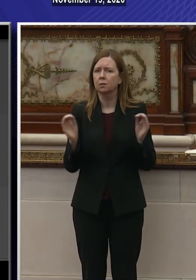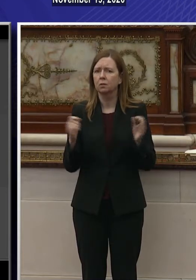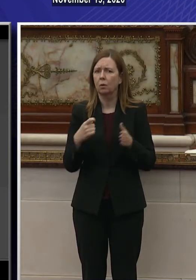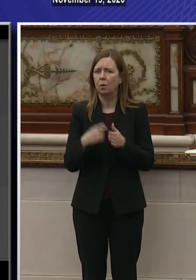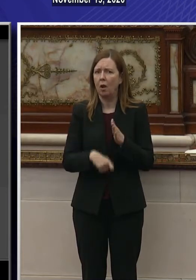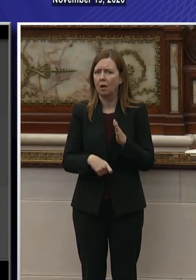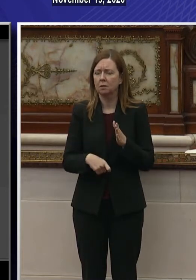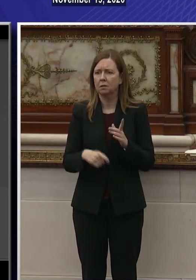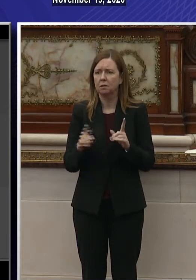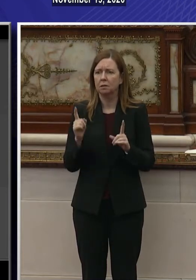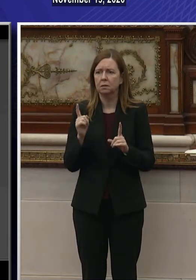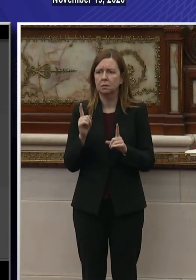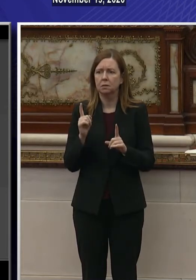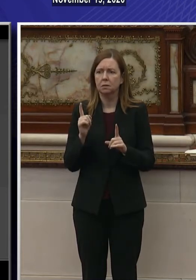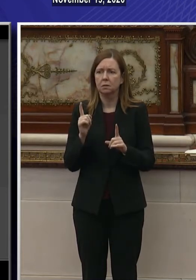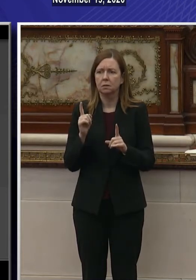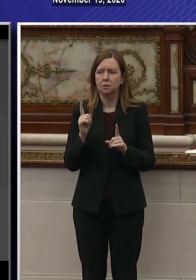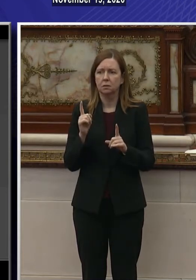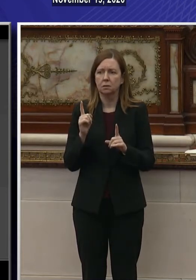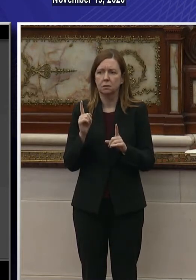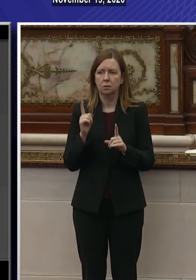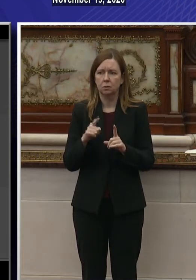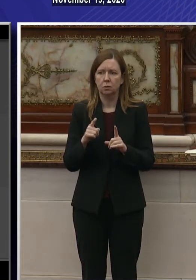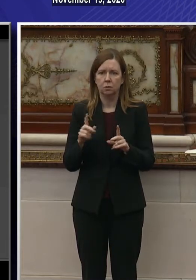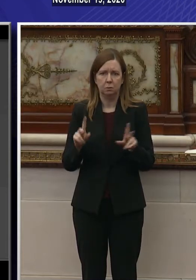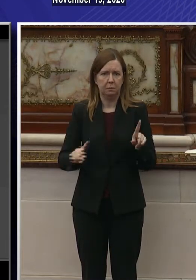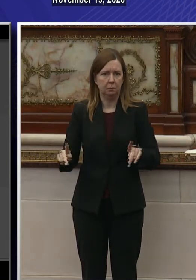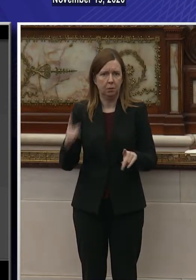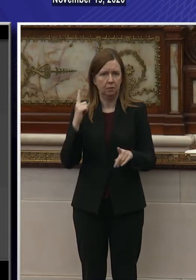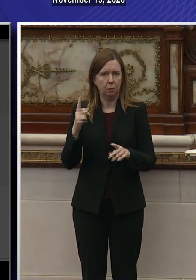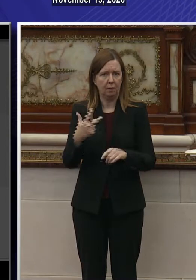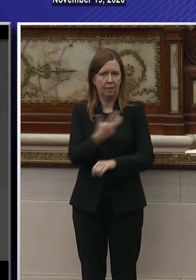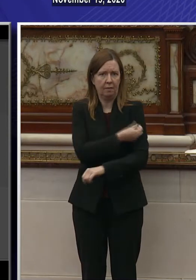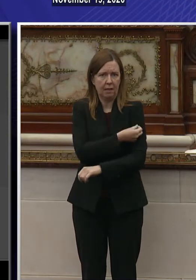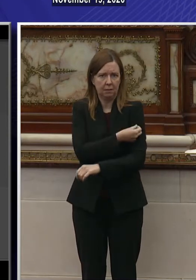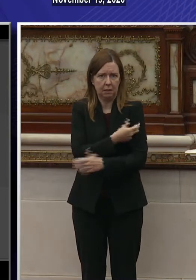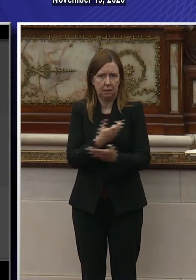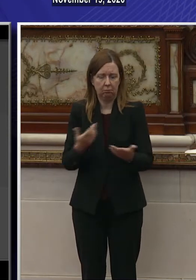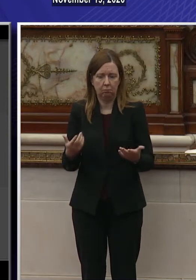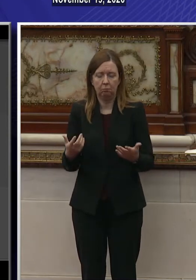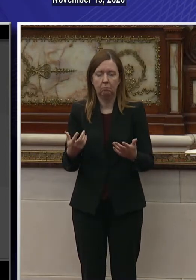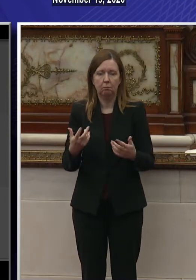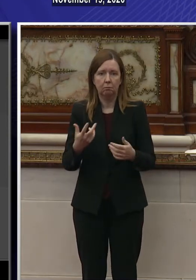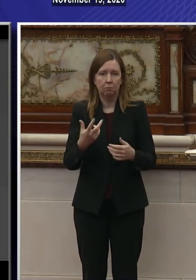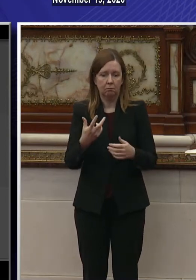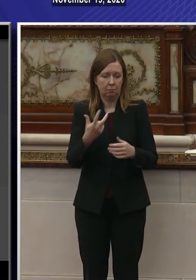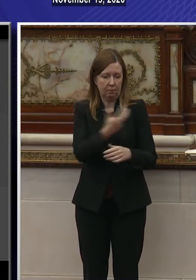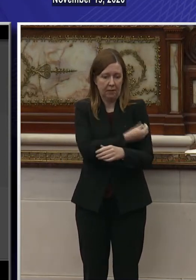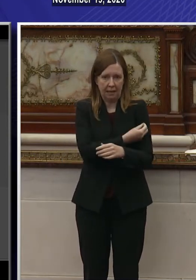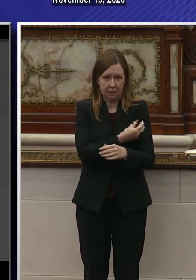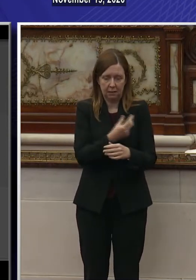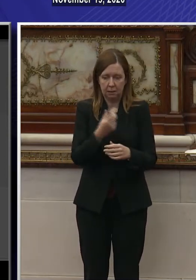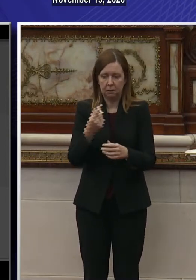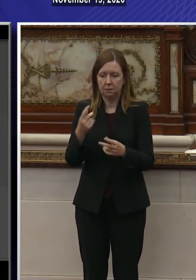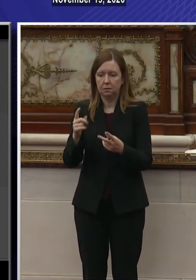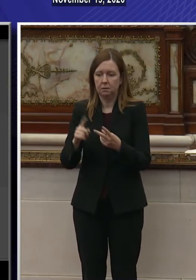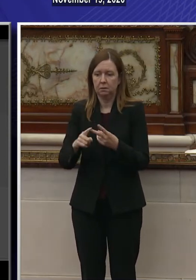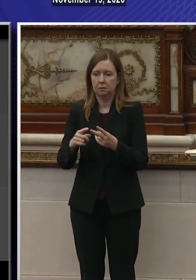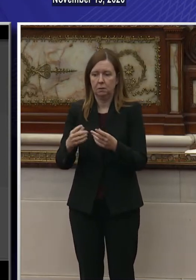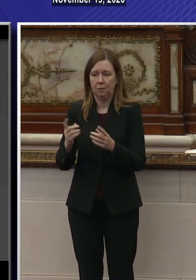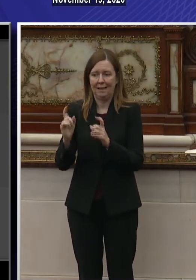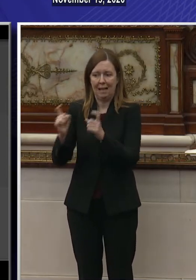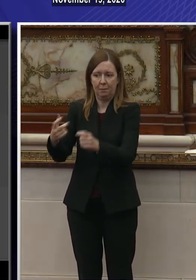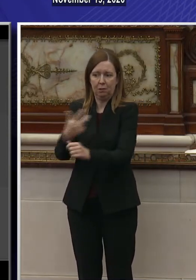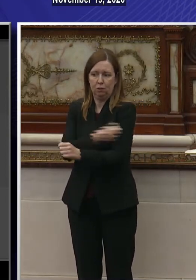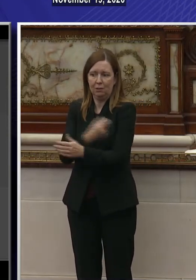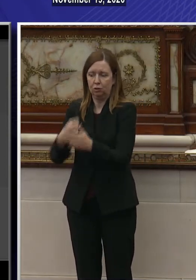cost to the residents for this vaccine, either for the vaccine itself or for the